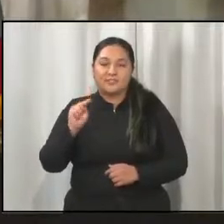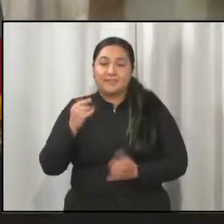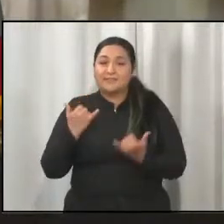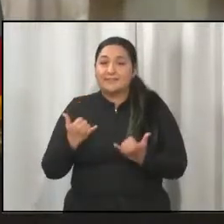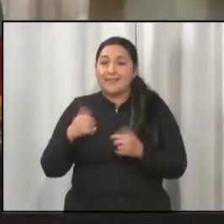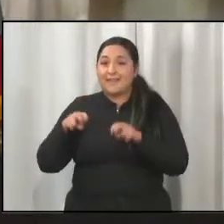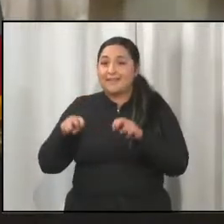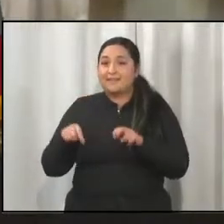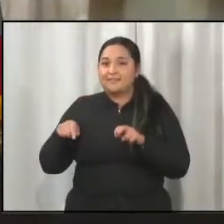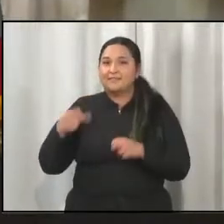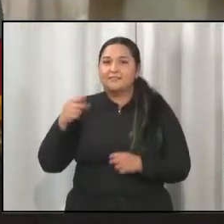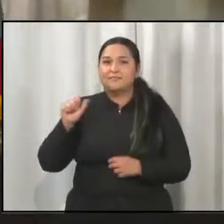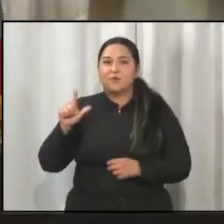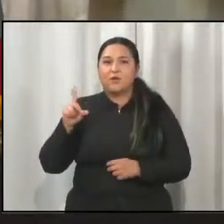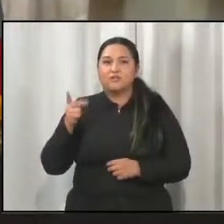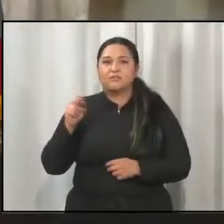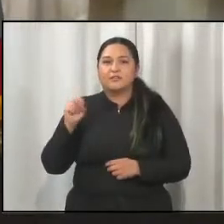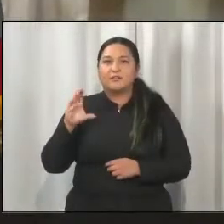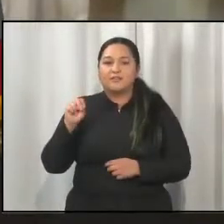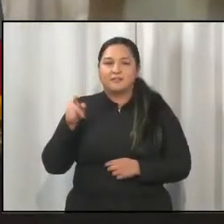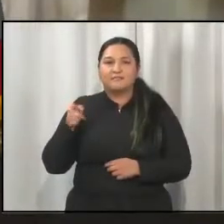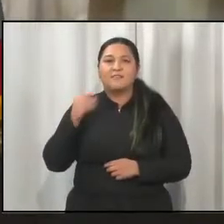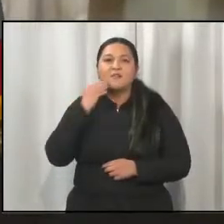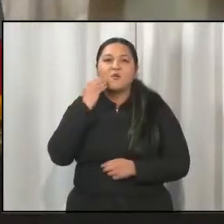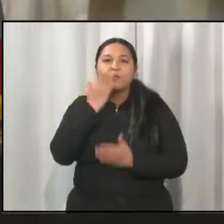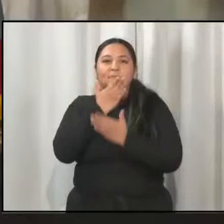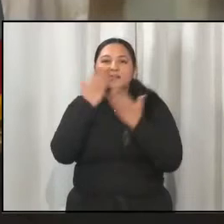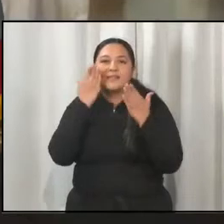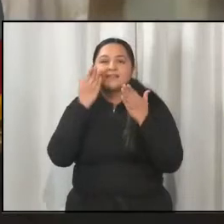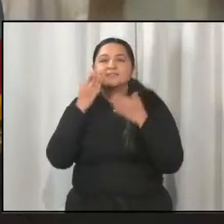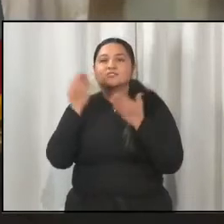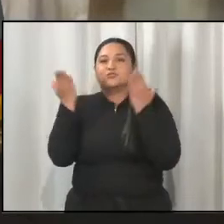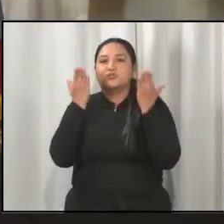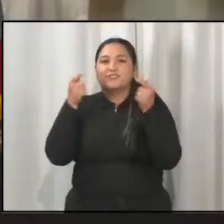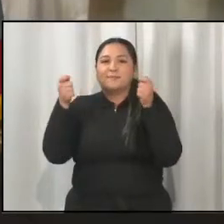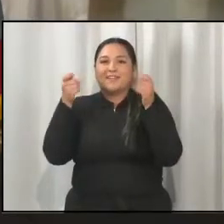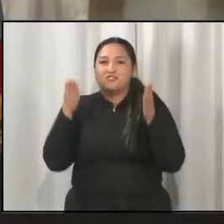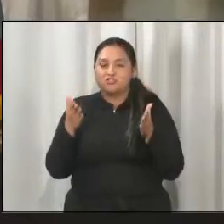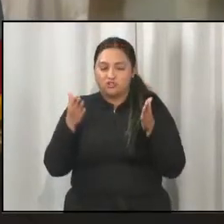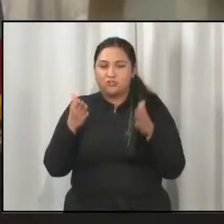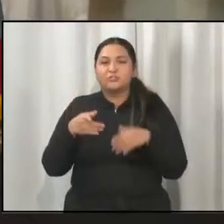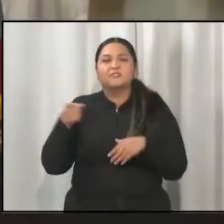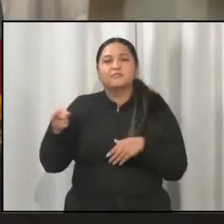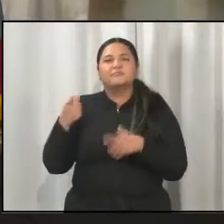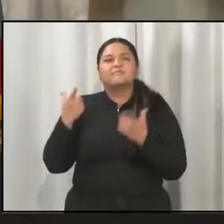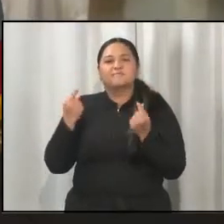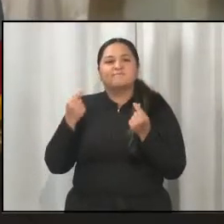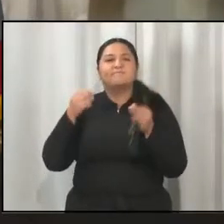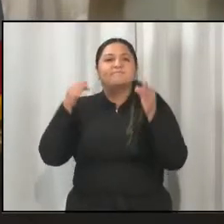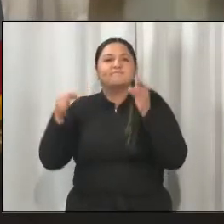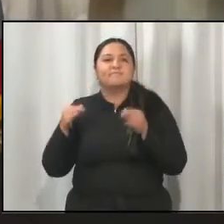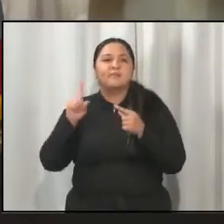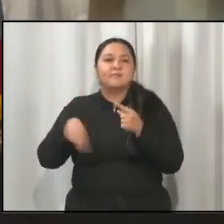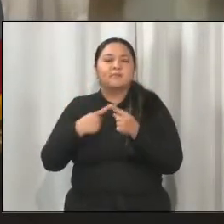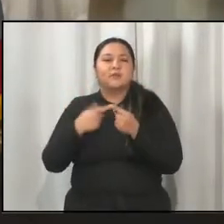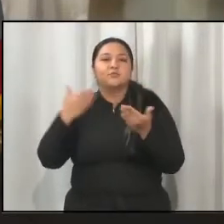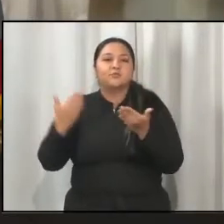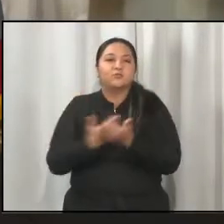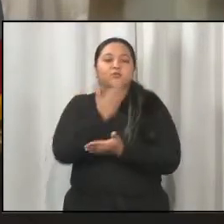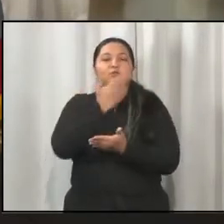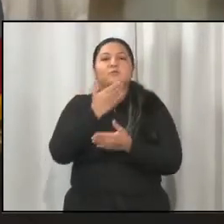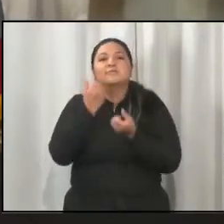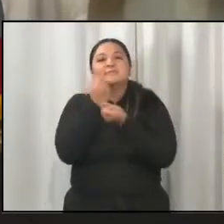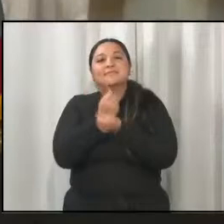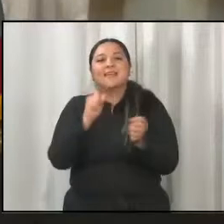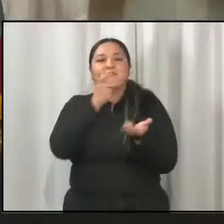Duncan, the Homeless Service Bureau Manager at our Health Department. Paul's going to talk to us about our new safe parking site, our latest effort to